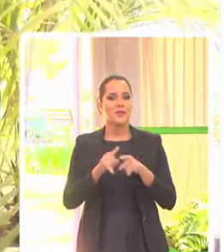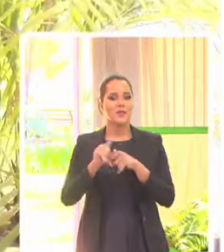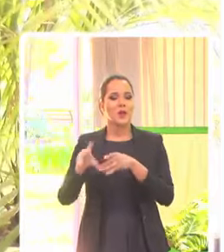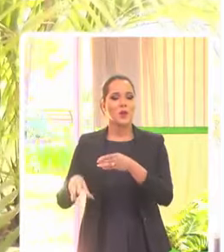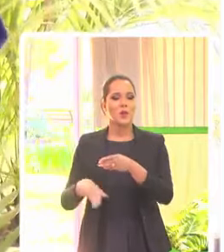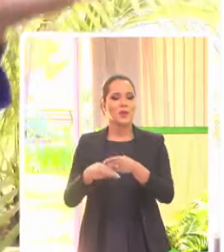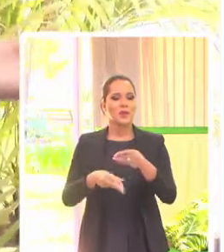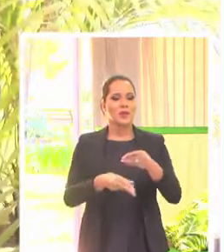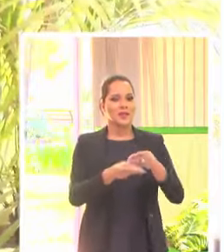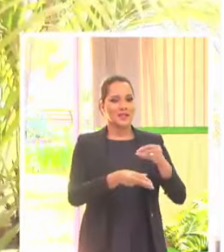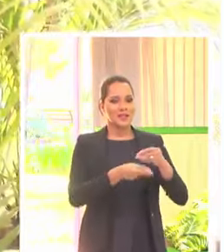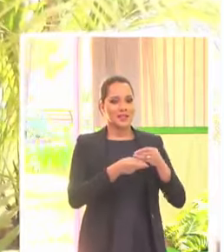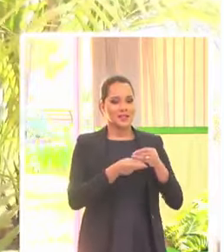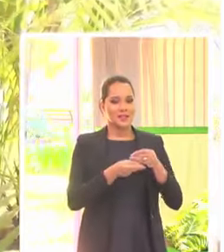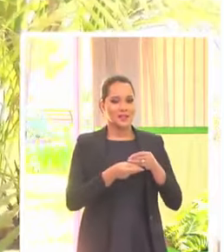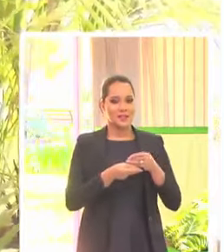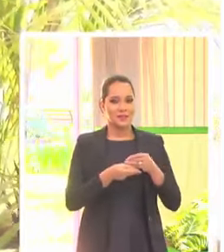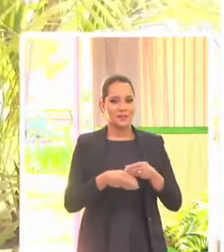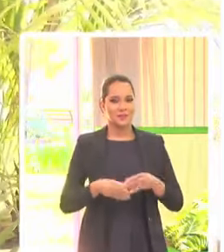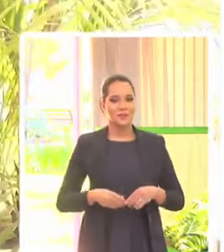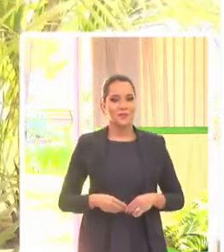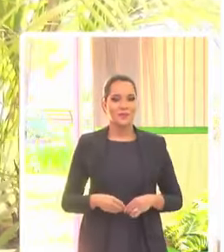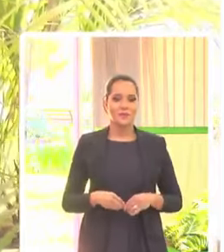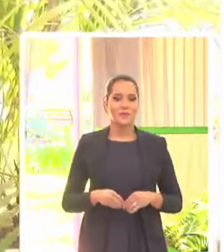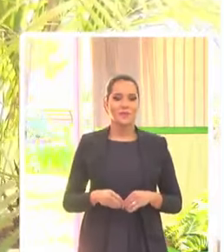we add to each other. So